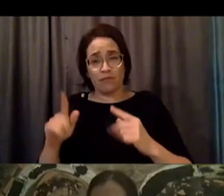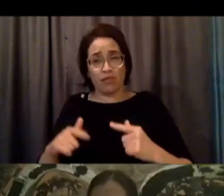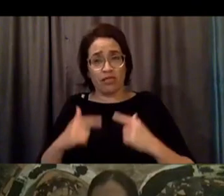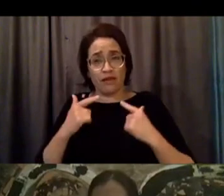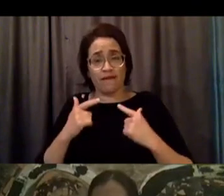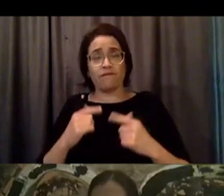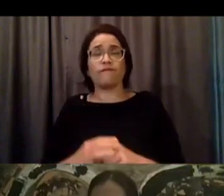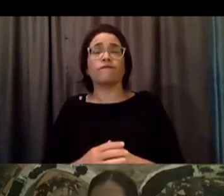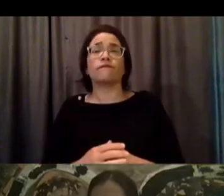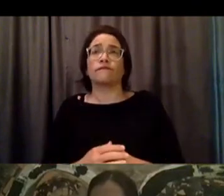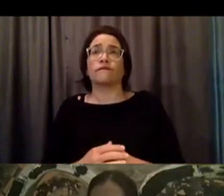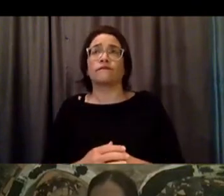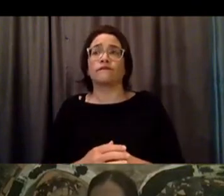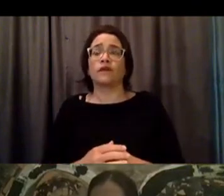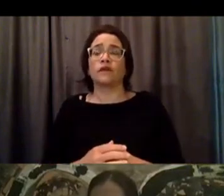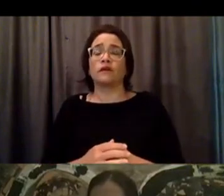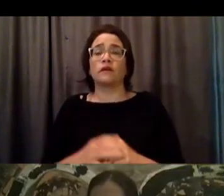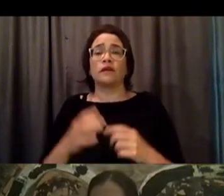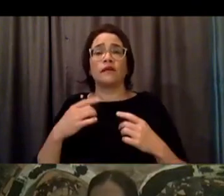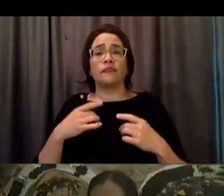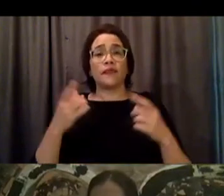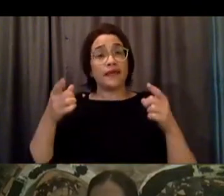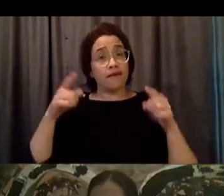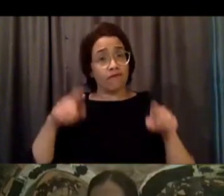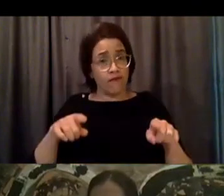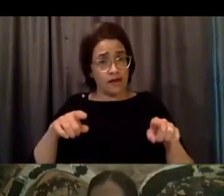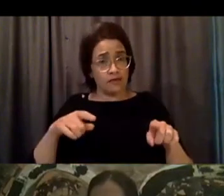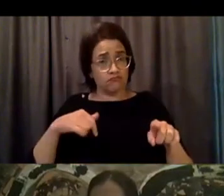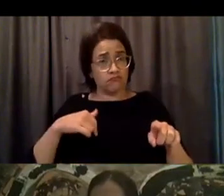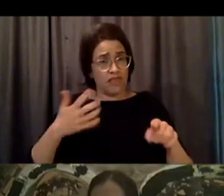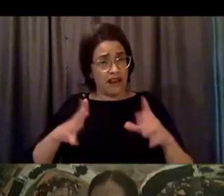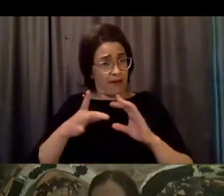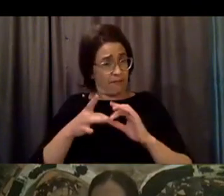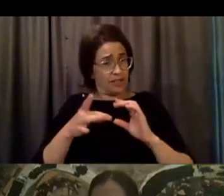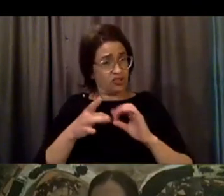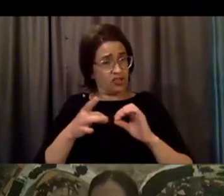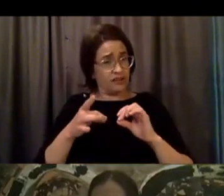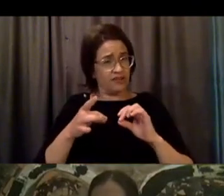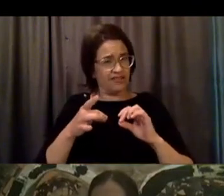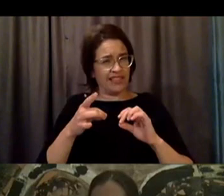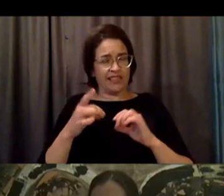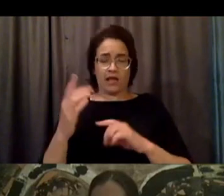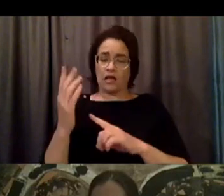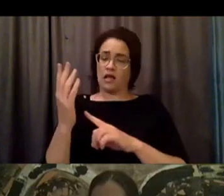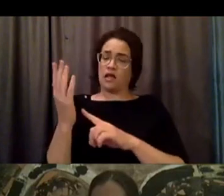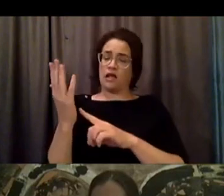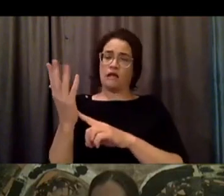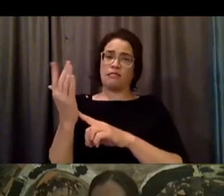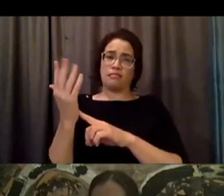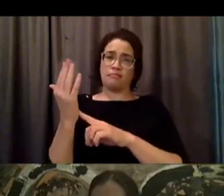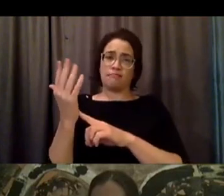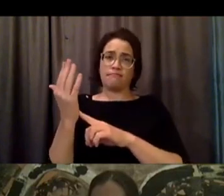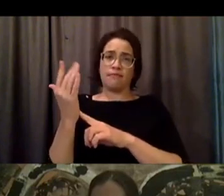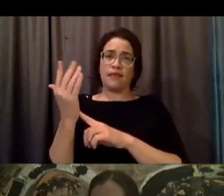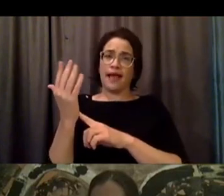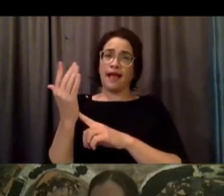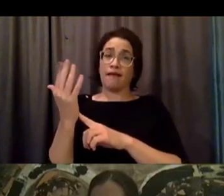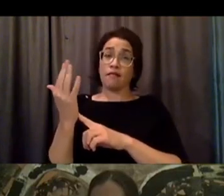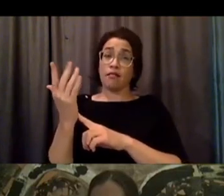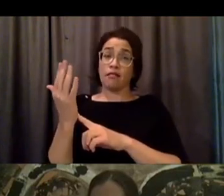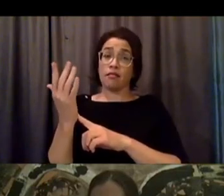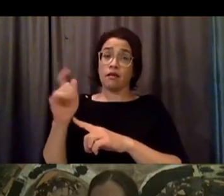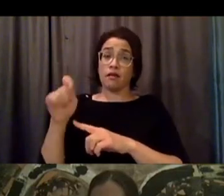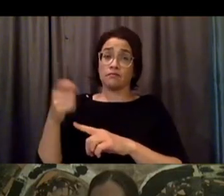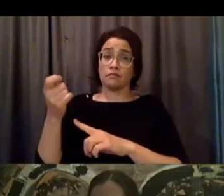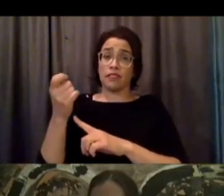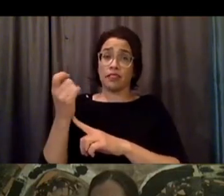talk about, the light, uh, candle of memory, uh, on the night of commemoration, that, that really